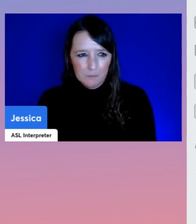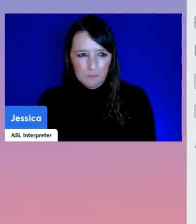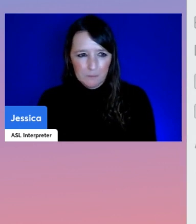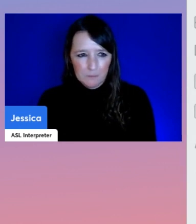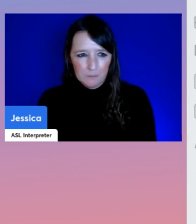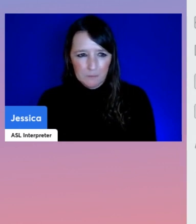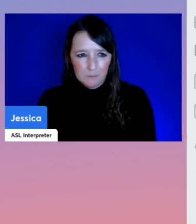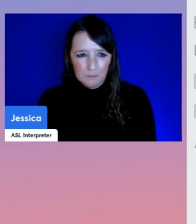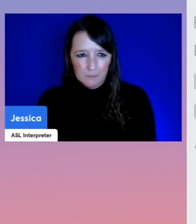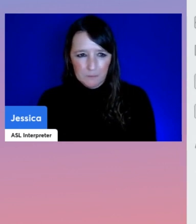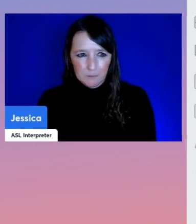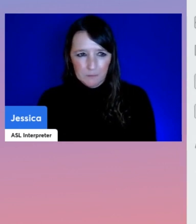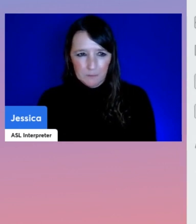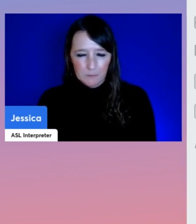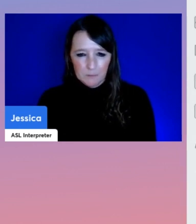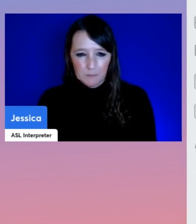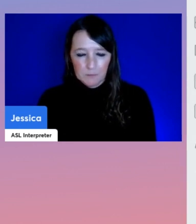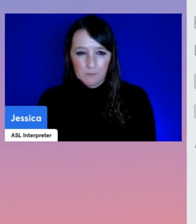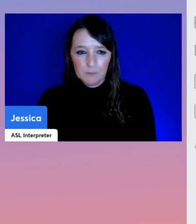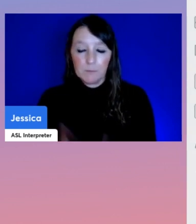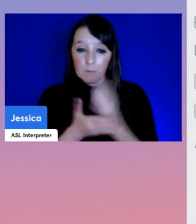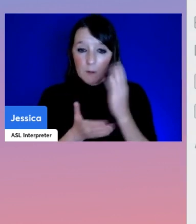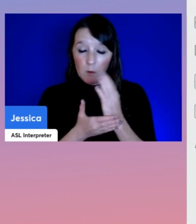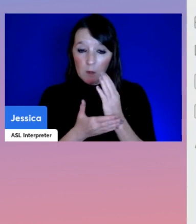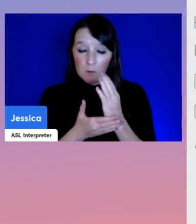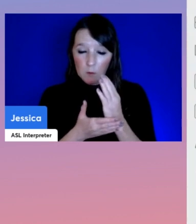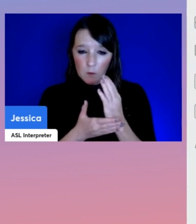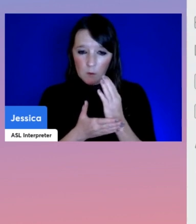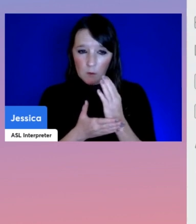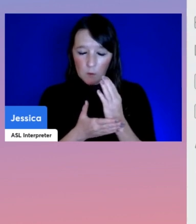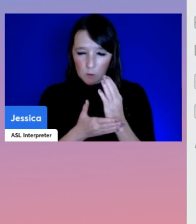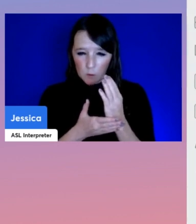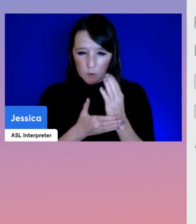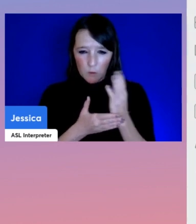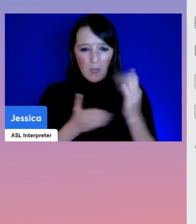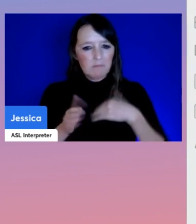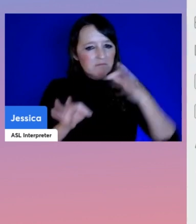All right, so here I have a fairly simple repository. I have